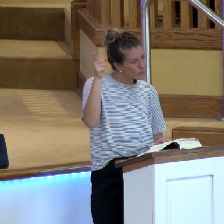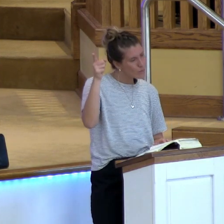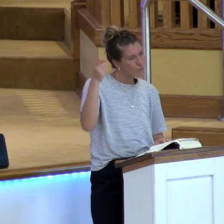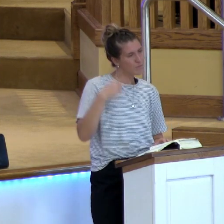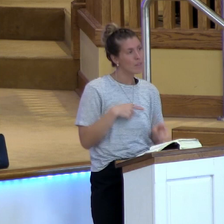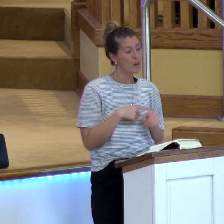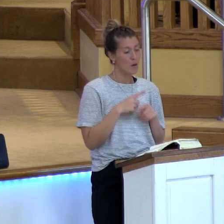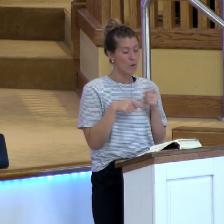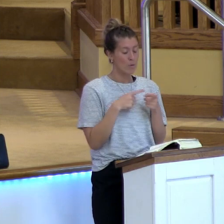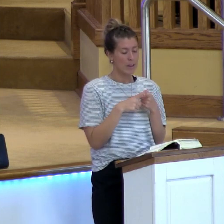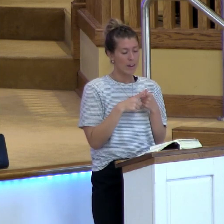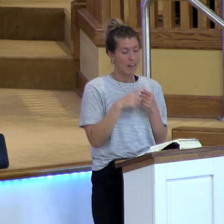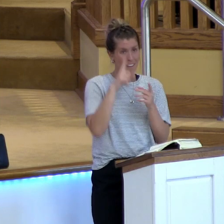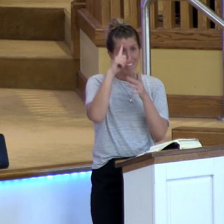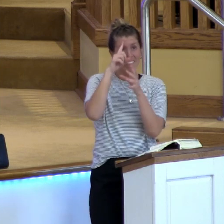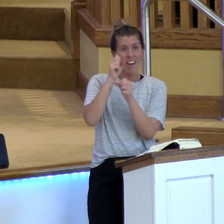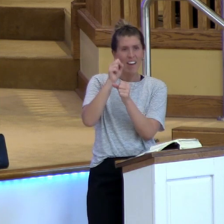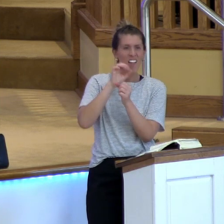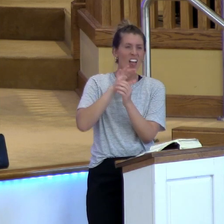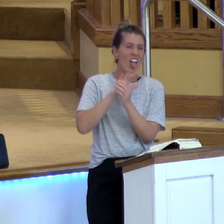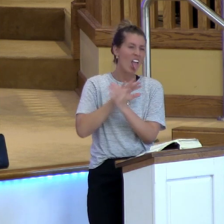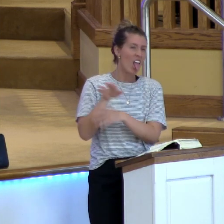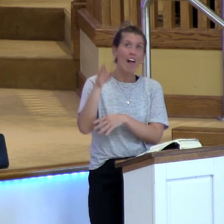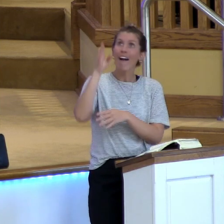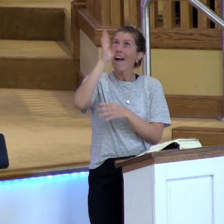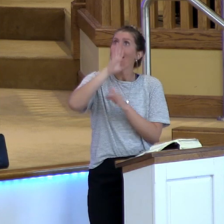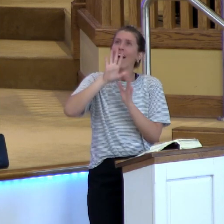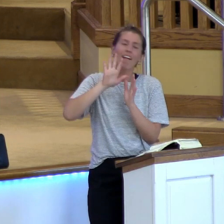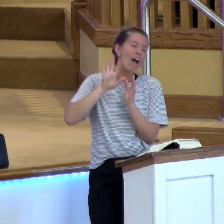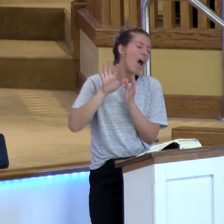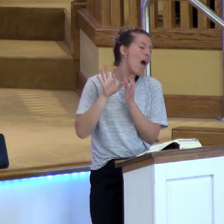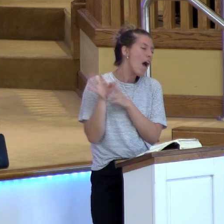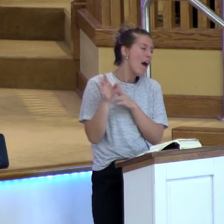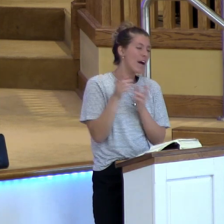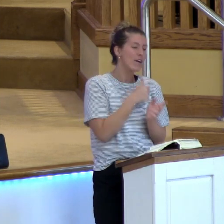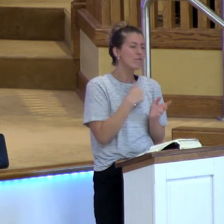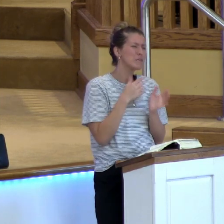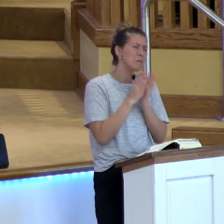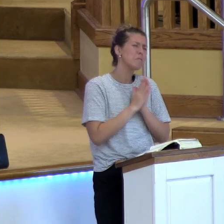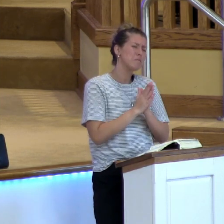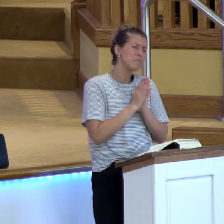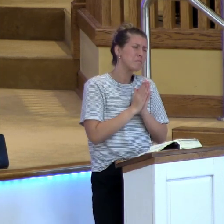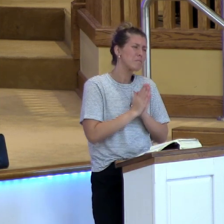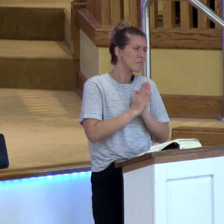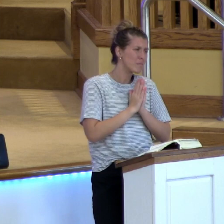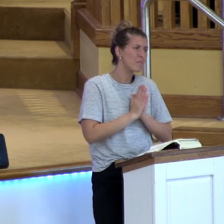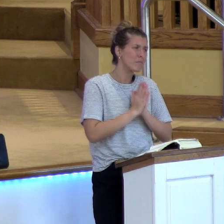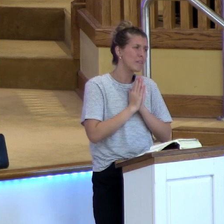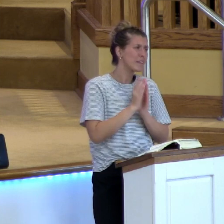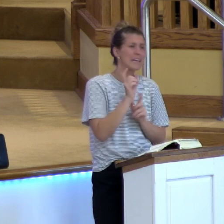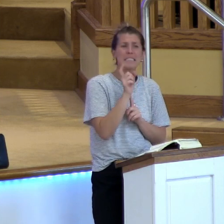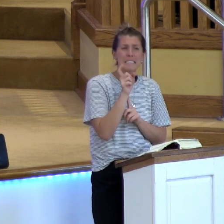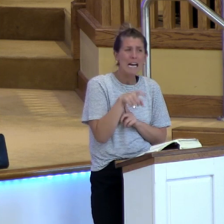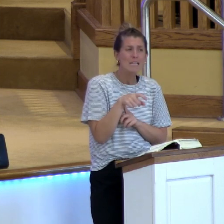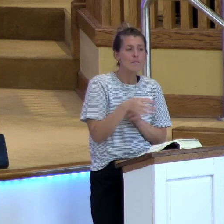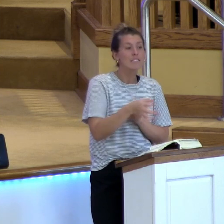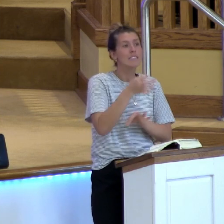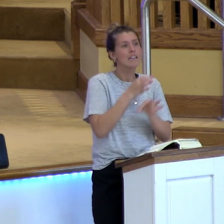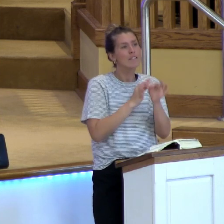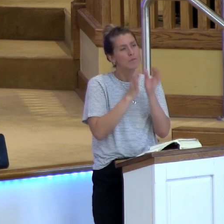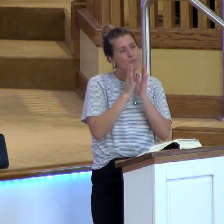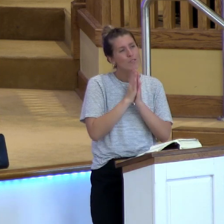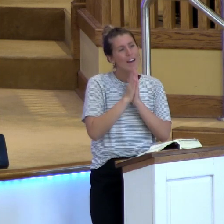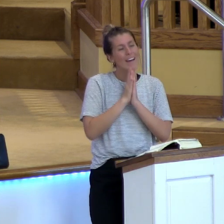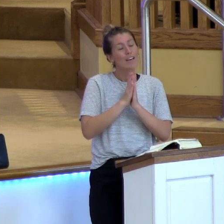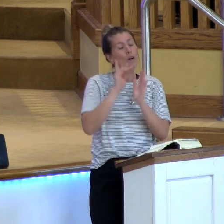But when we get disenamored with our faith and disenamored with our God, we begin to pray desperation instead of praying the prayers